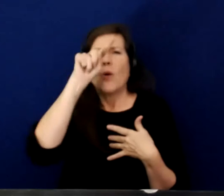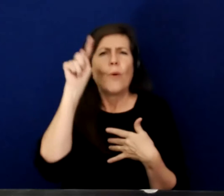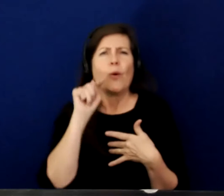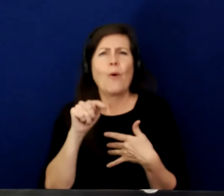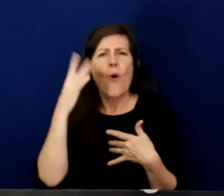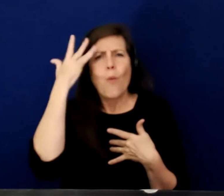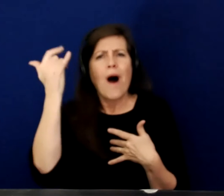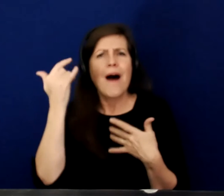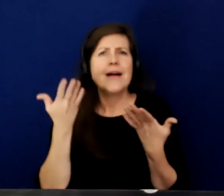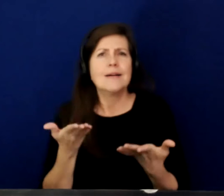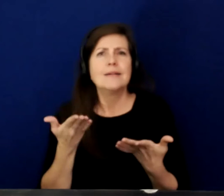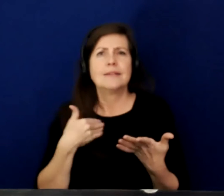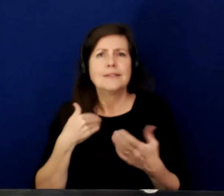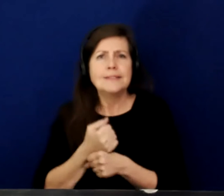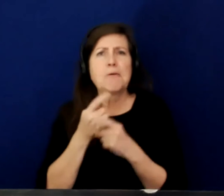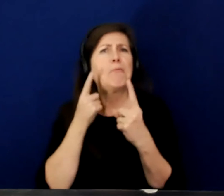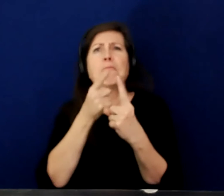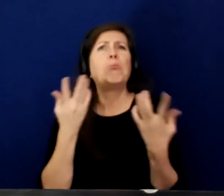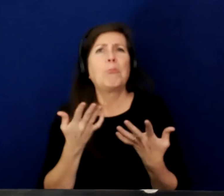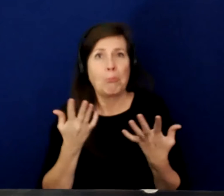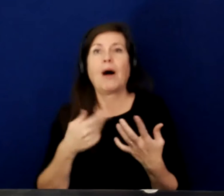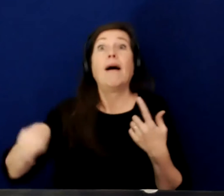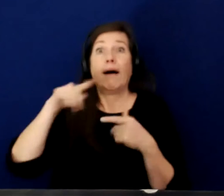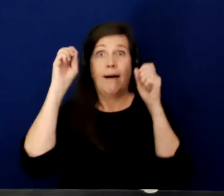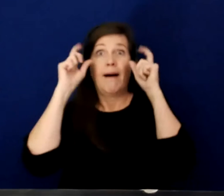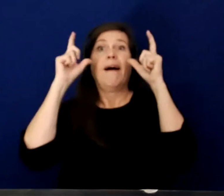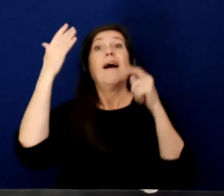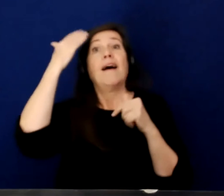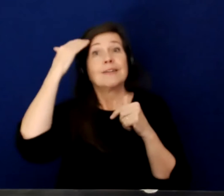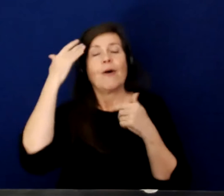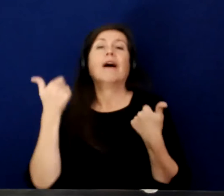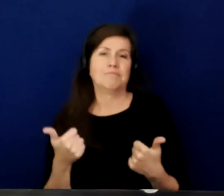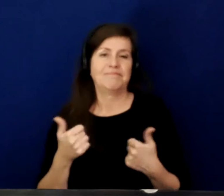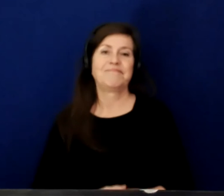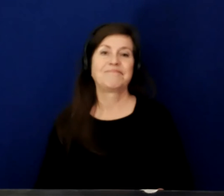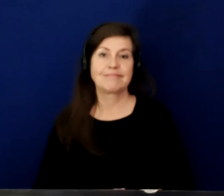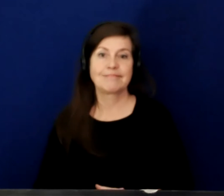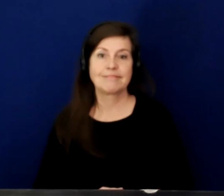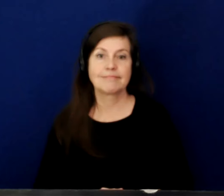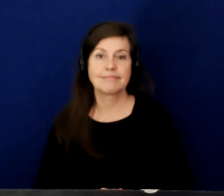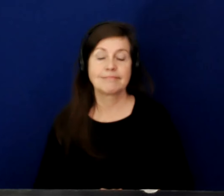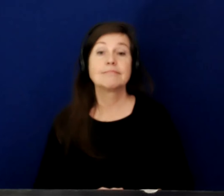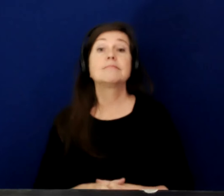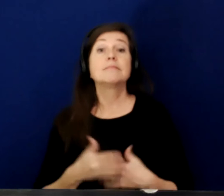same puzzle here. We have another raised hand. Yes, it's